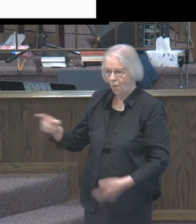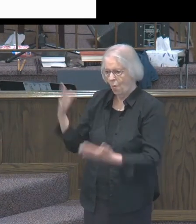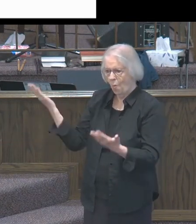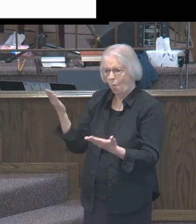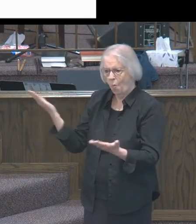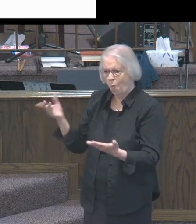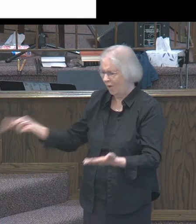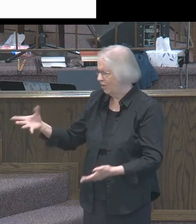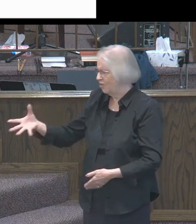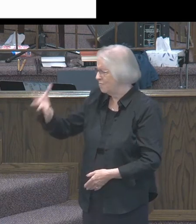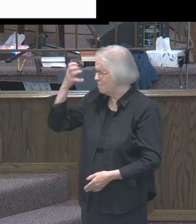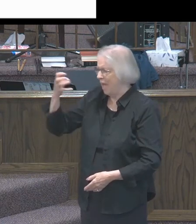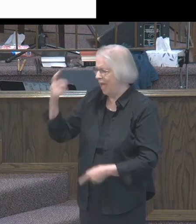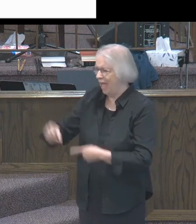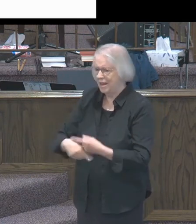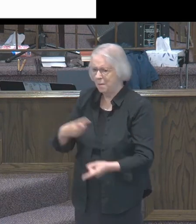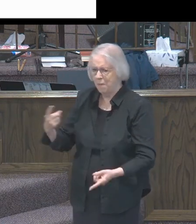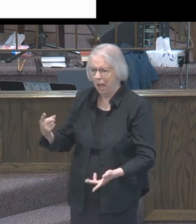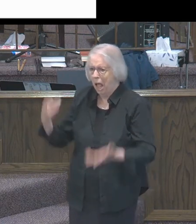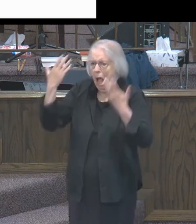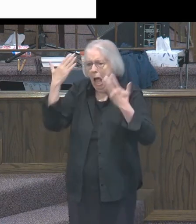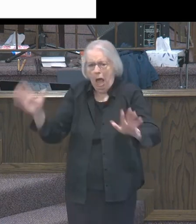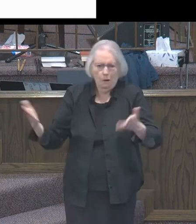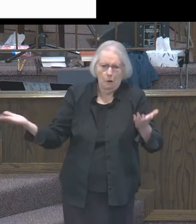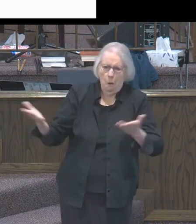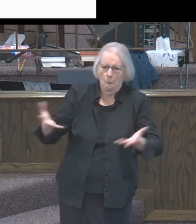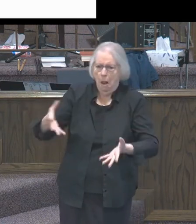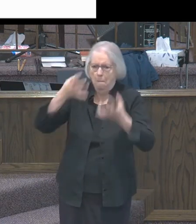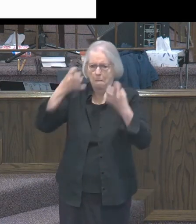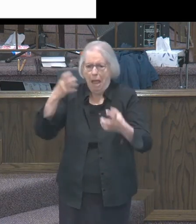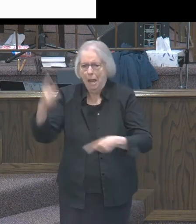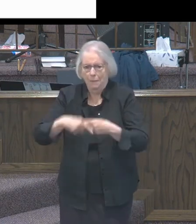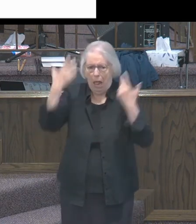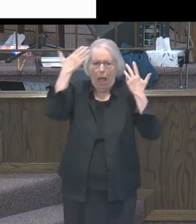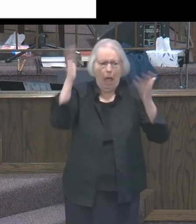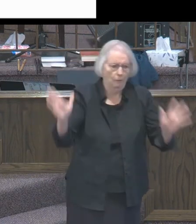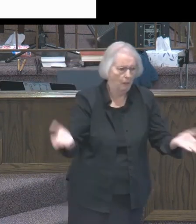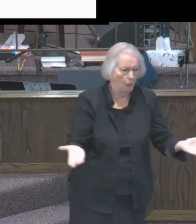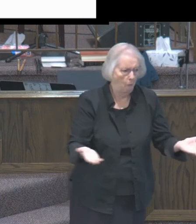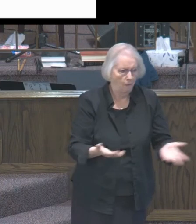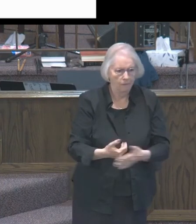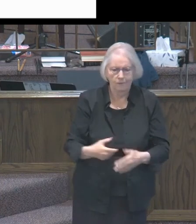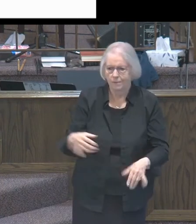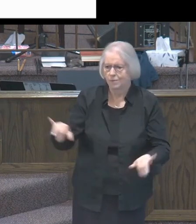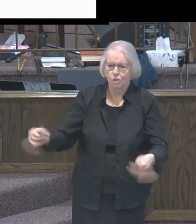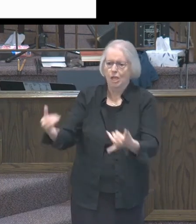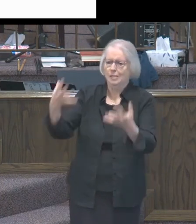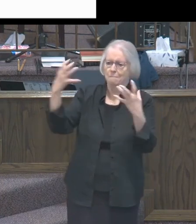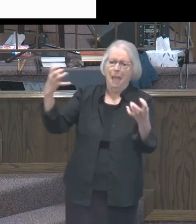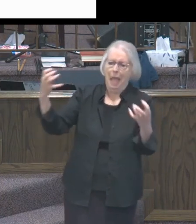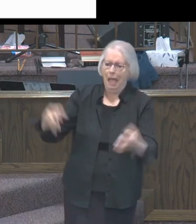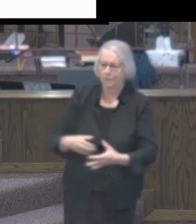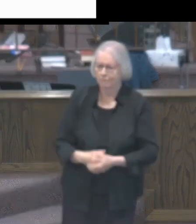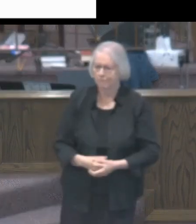I don't even know sometimes. I don't even know what I'm mad about. I'm just mad. Right? Sometimes we don't even know. We